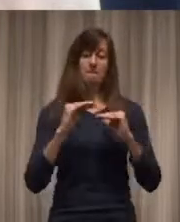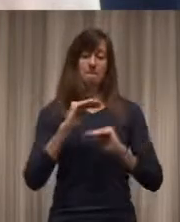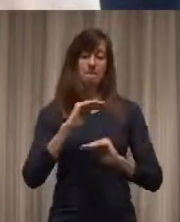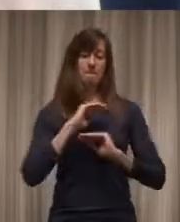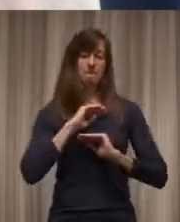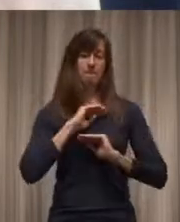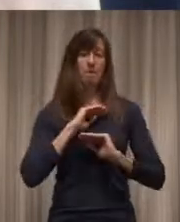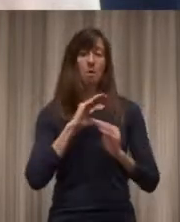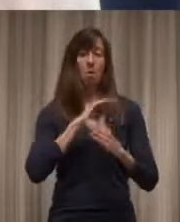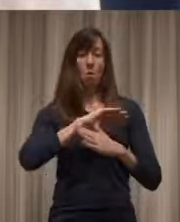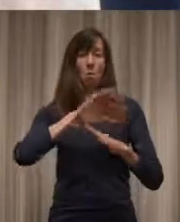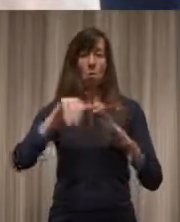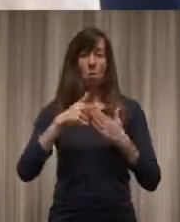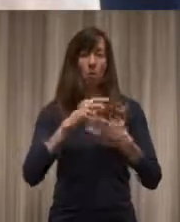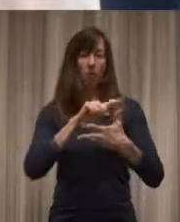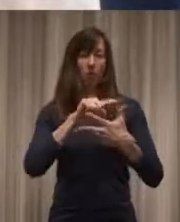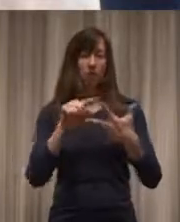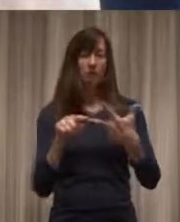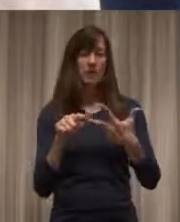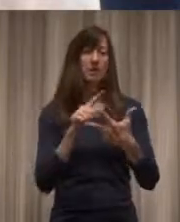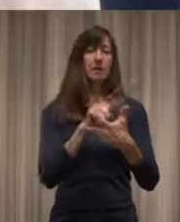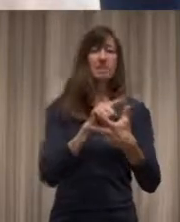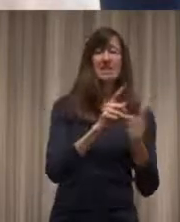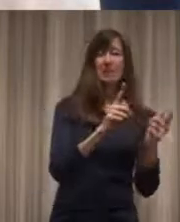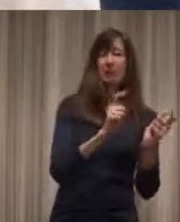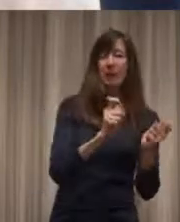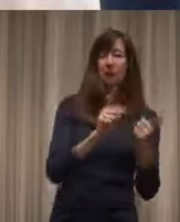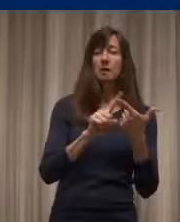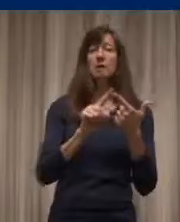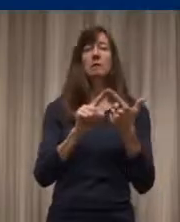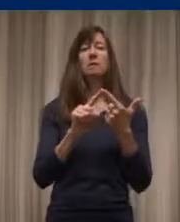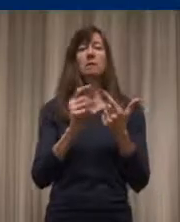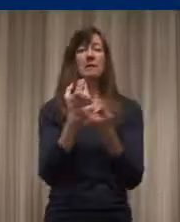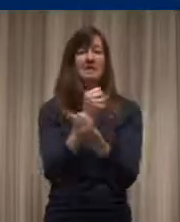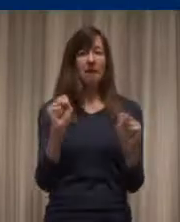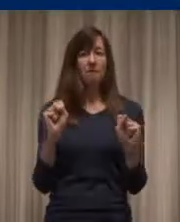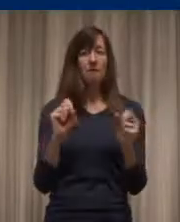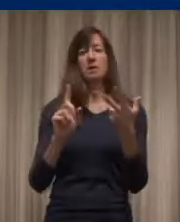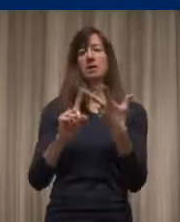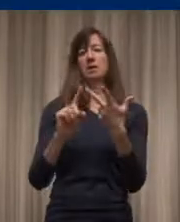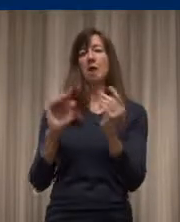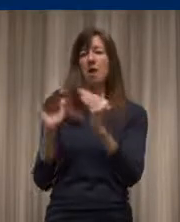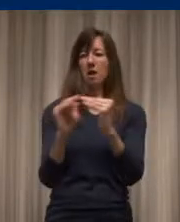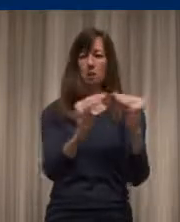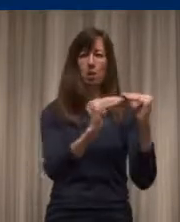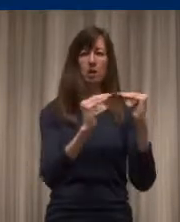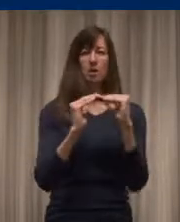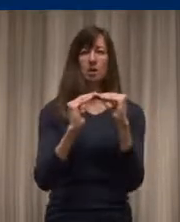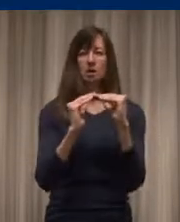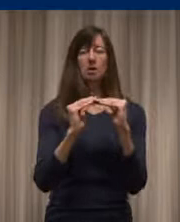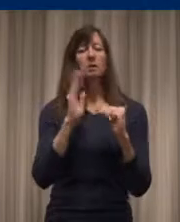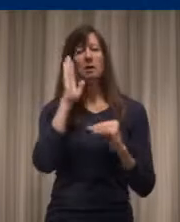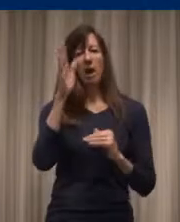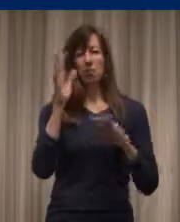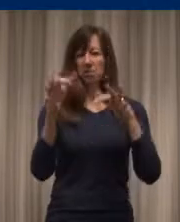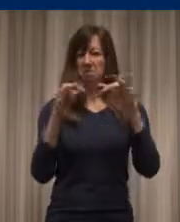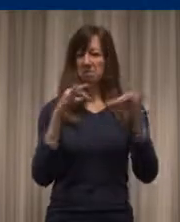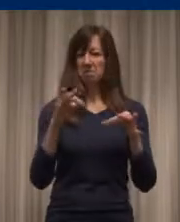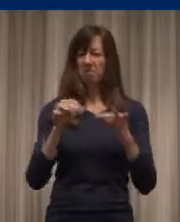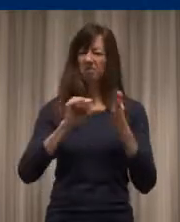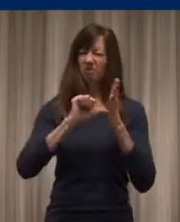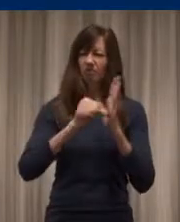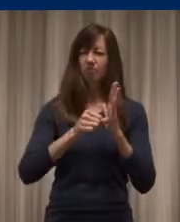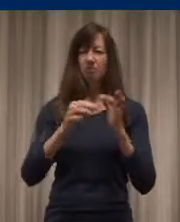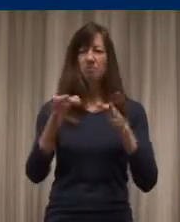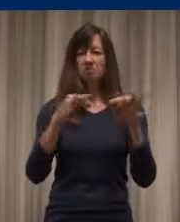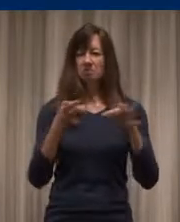equity. And so with that, I'll share some of the high-level details. I'm going to put up